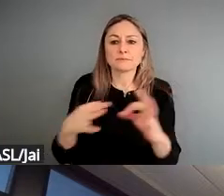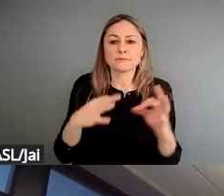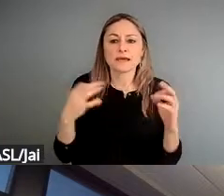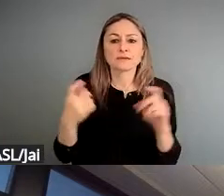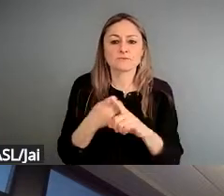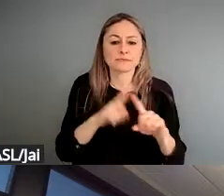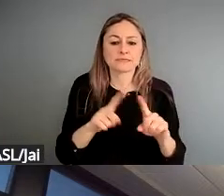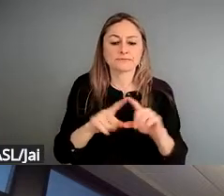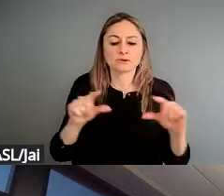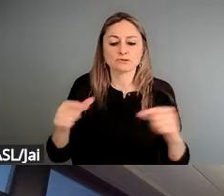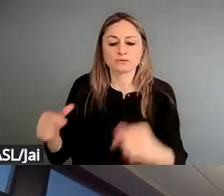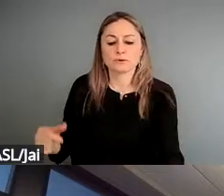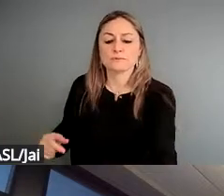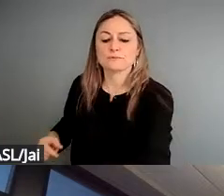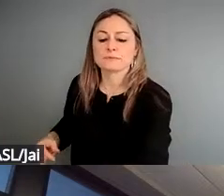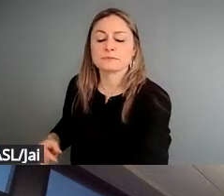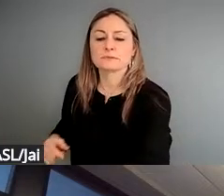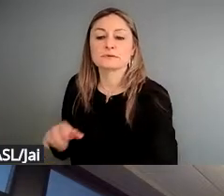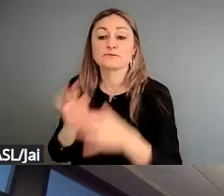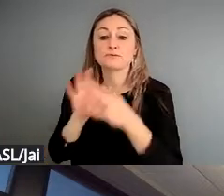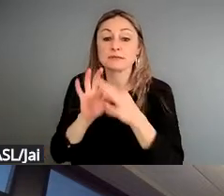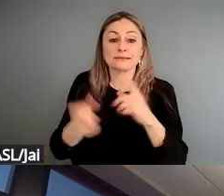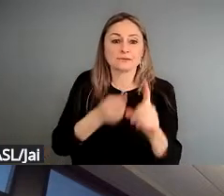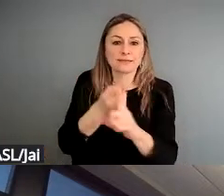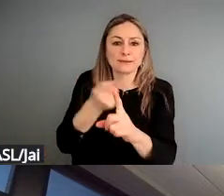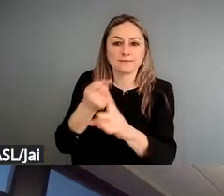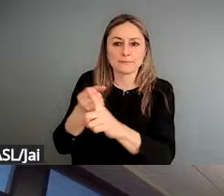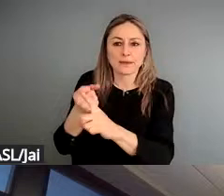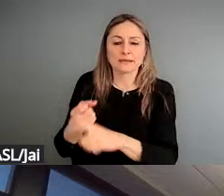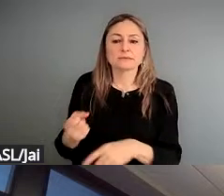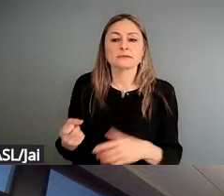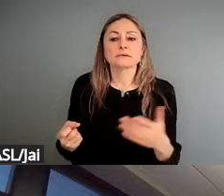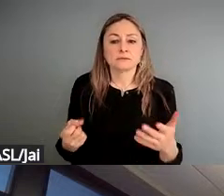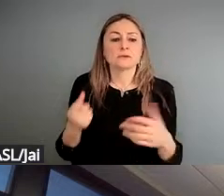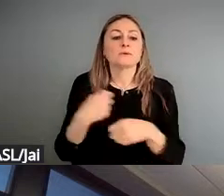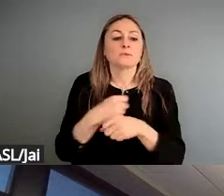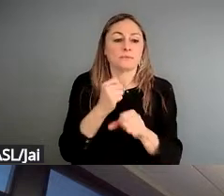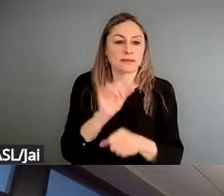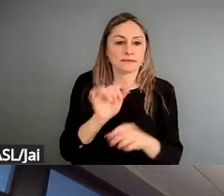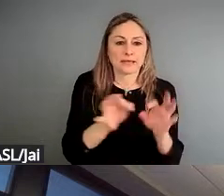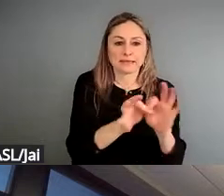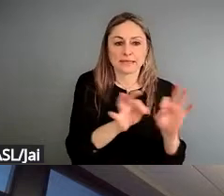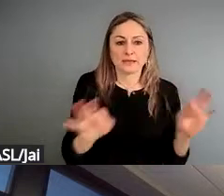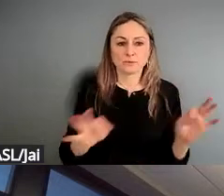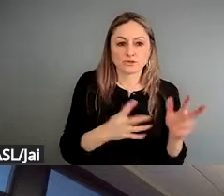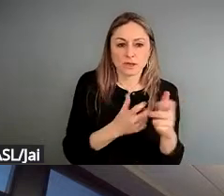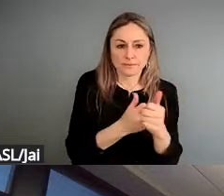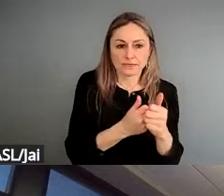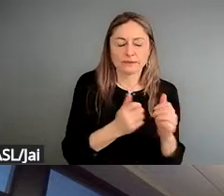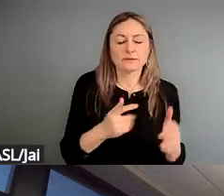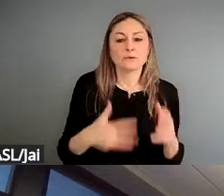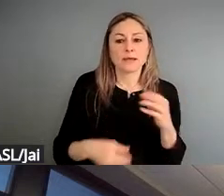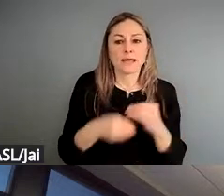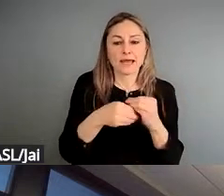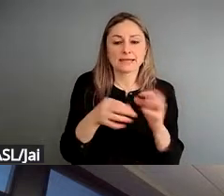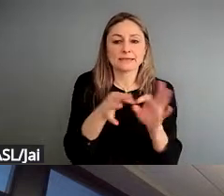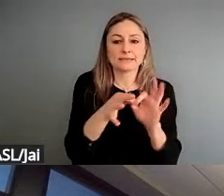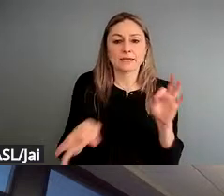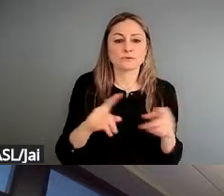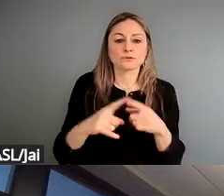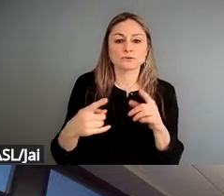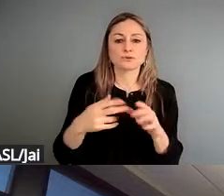groups around the impacts. And so we made that language update. We added language to reflect